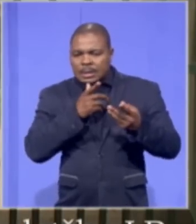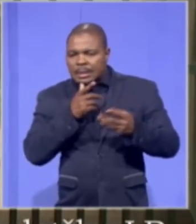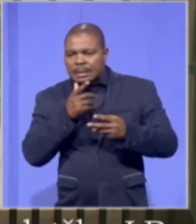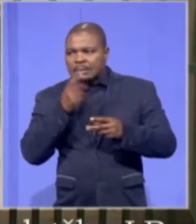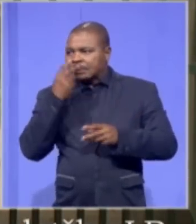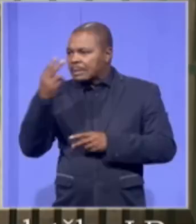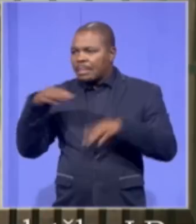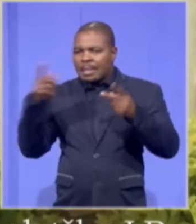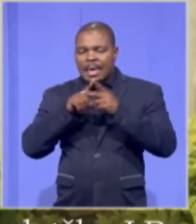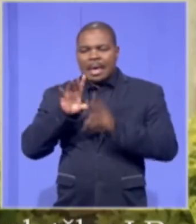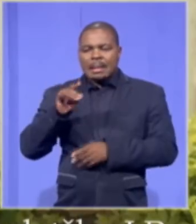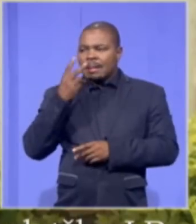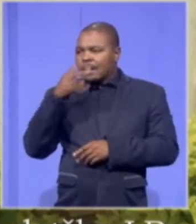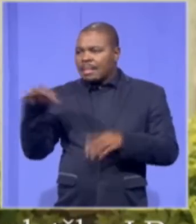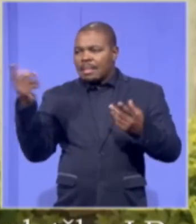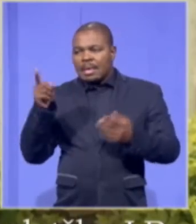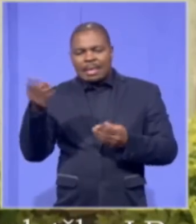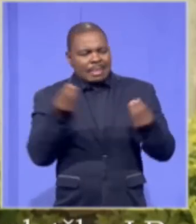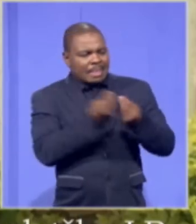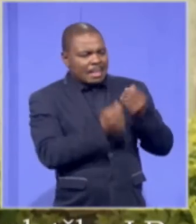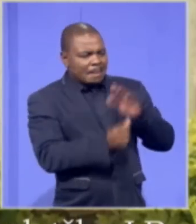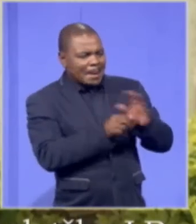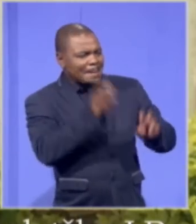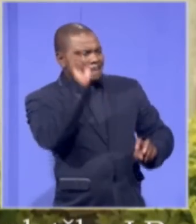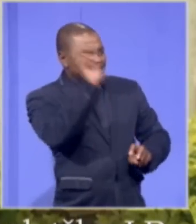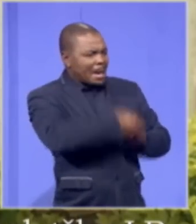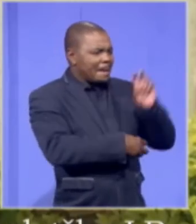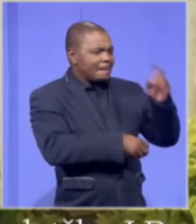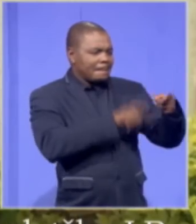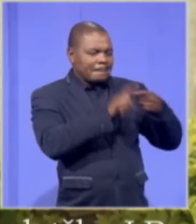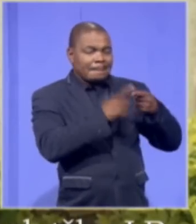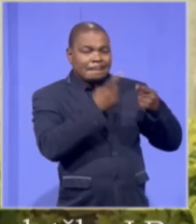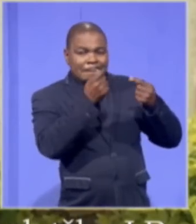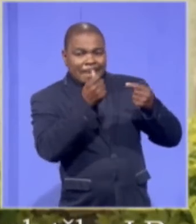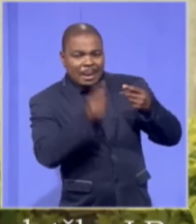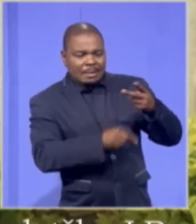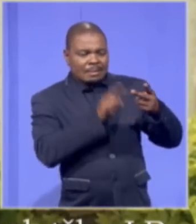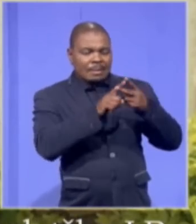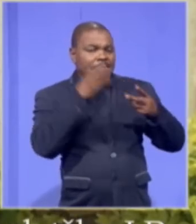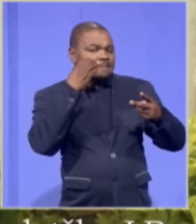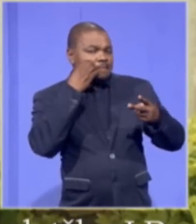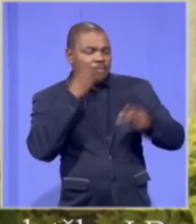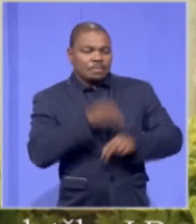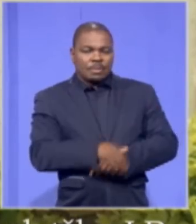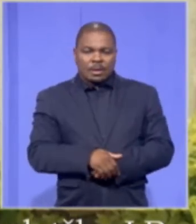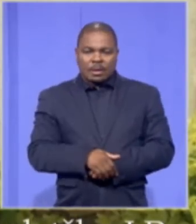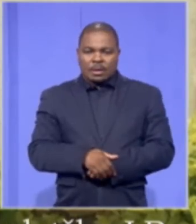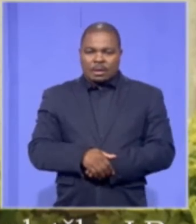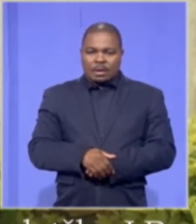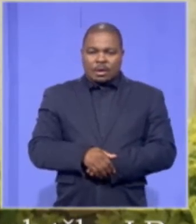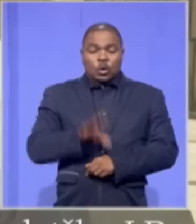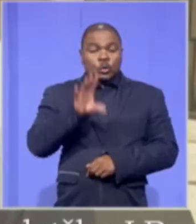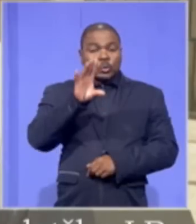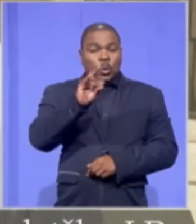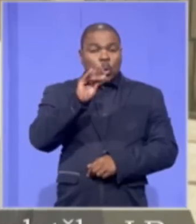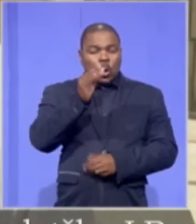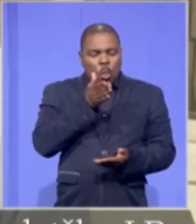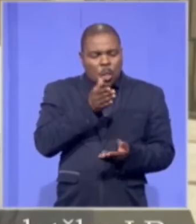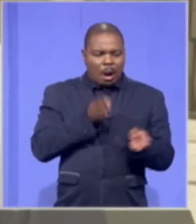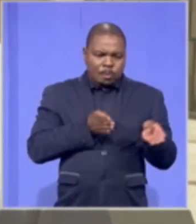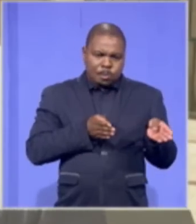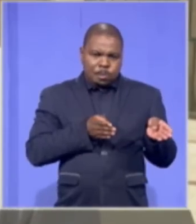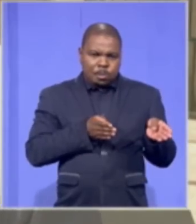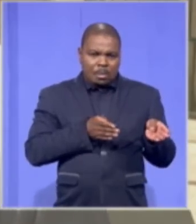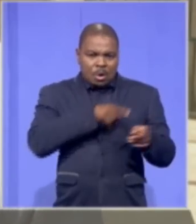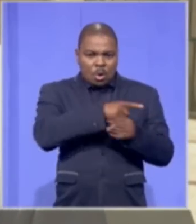O ile a utswa dilo tše bohlokwa tša baithuti tše go balwa tšhelete le megalathekeng. We have a small dog here in our yard that is